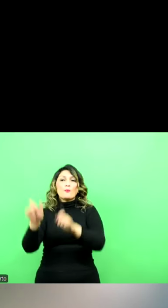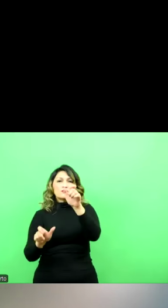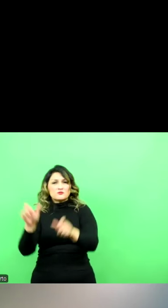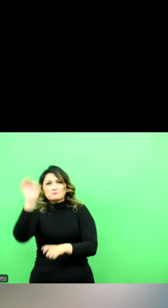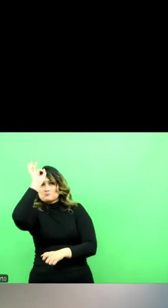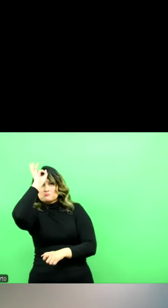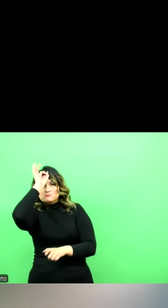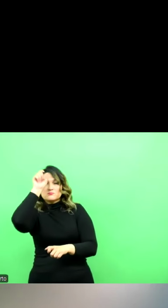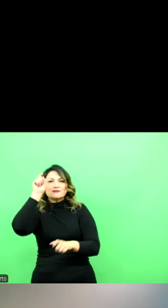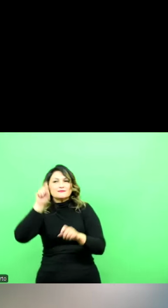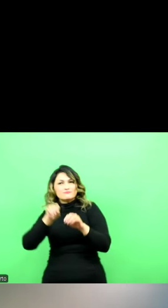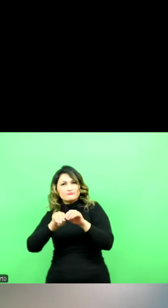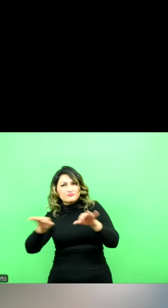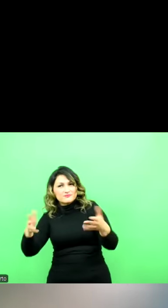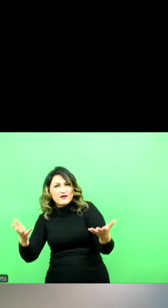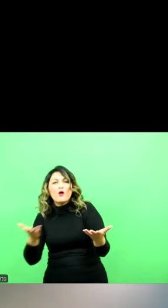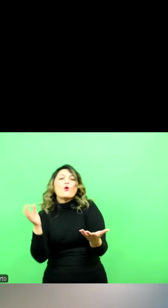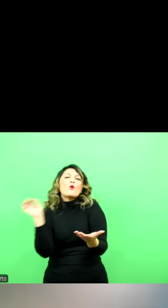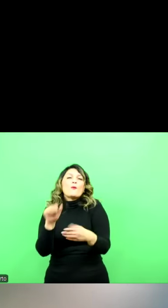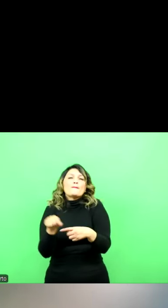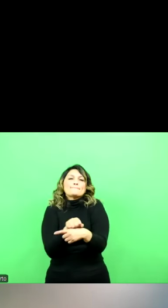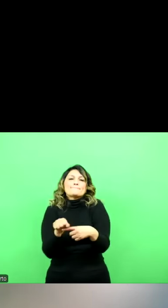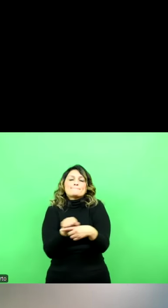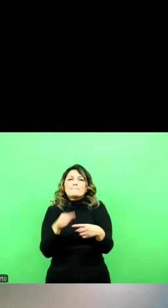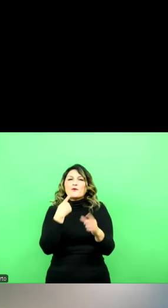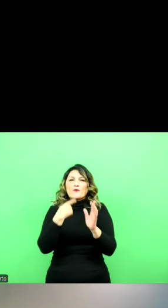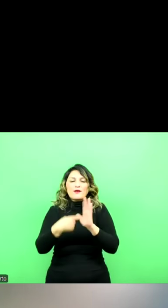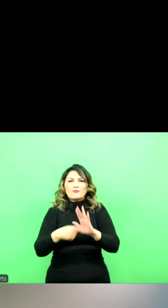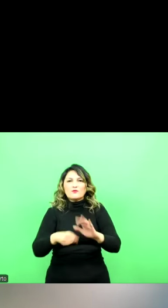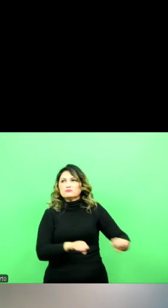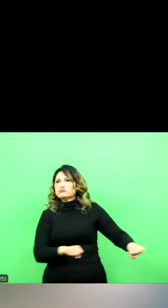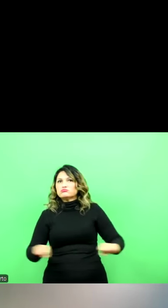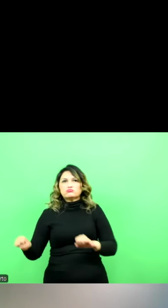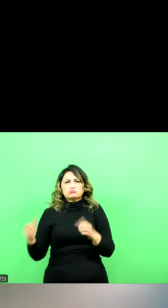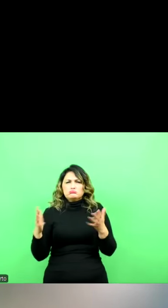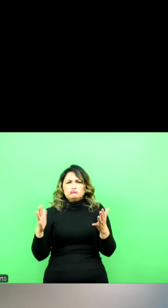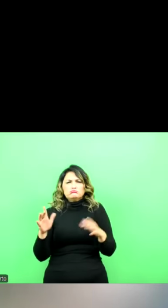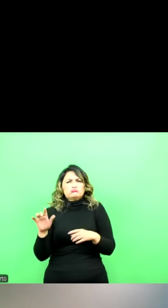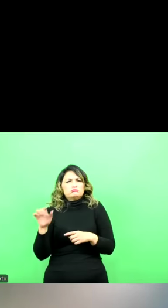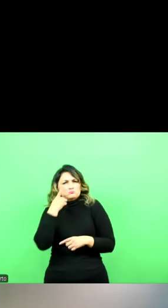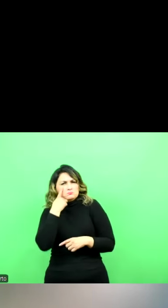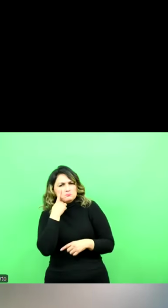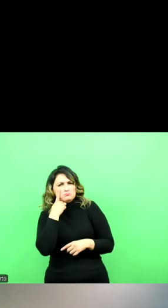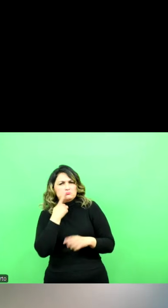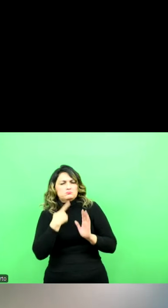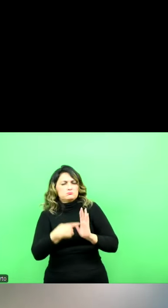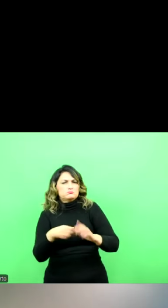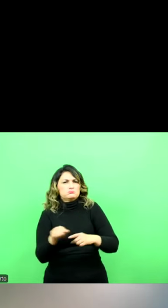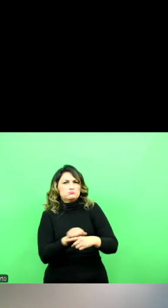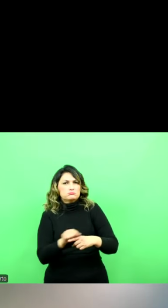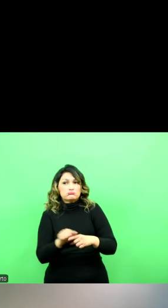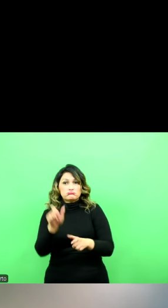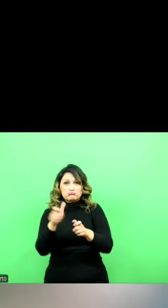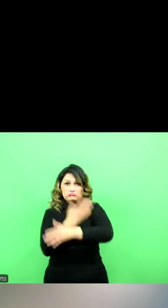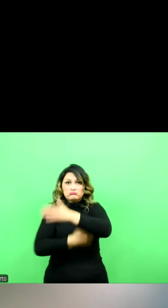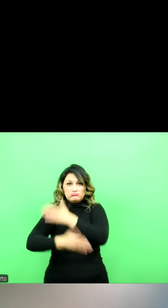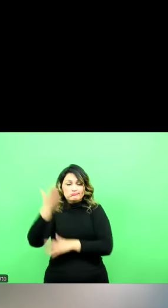socialized, and regularly reviewed by means of drills. This figure here